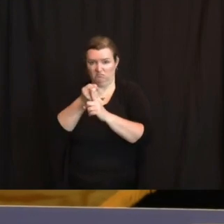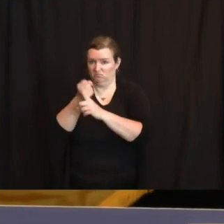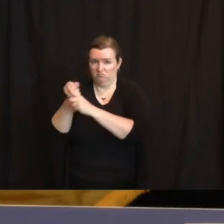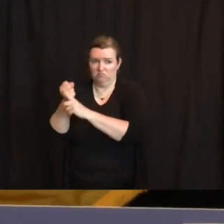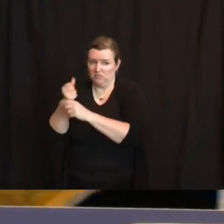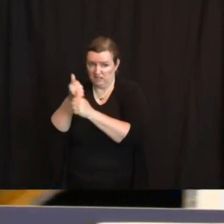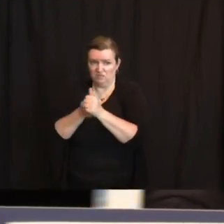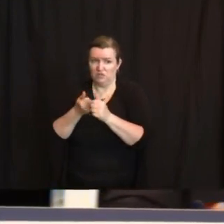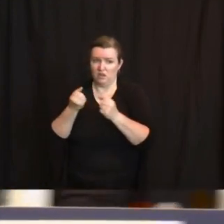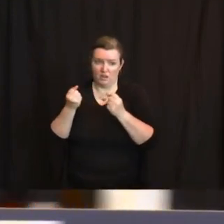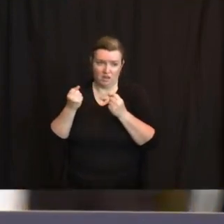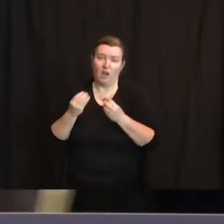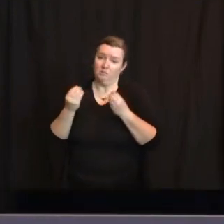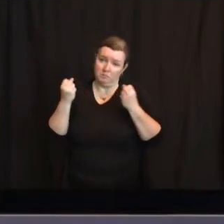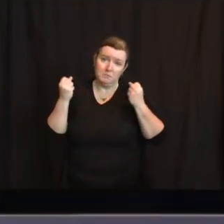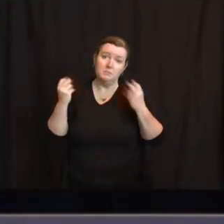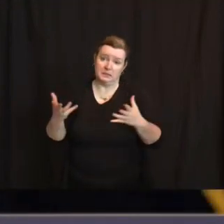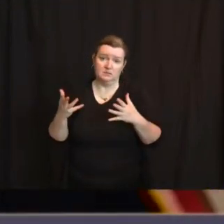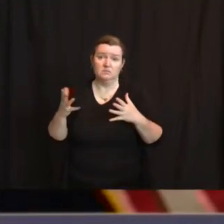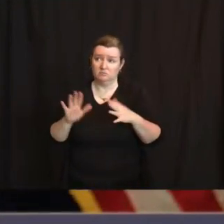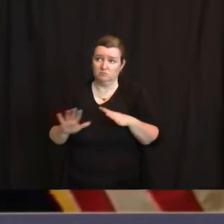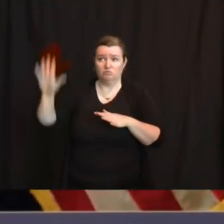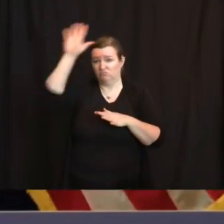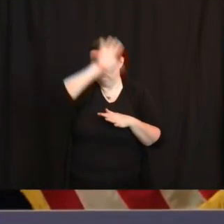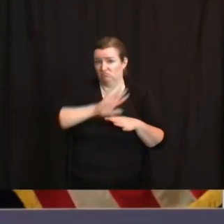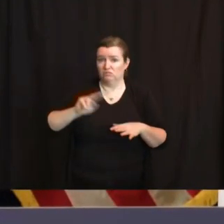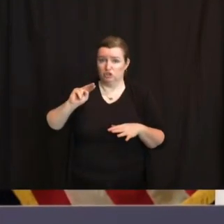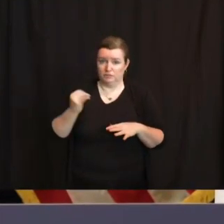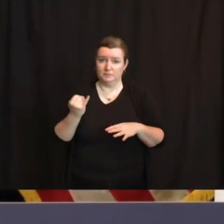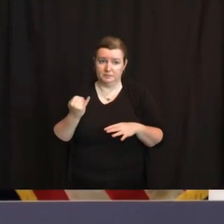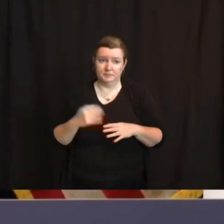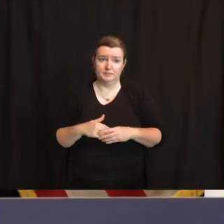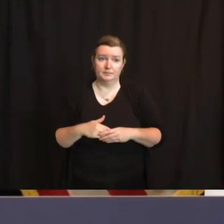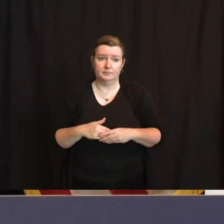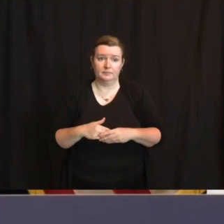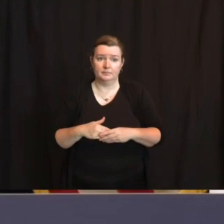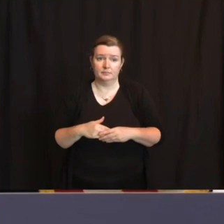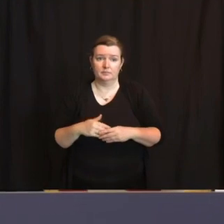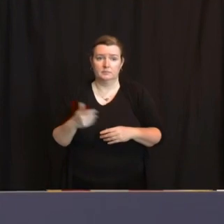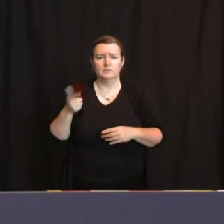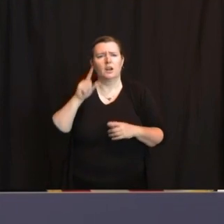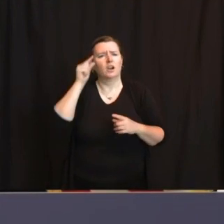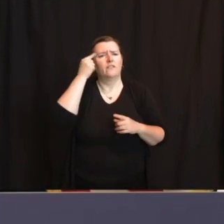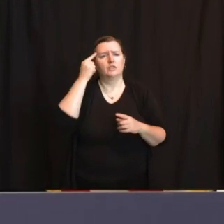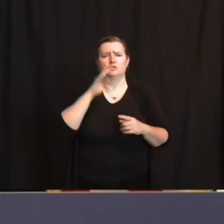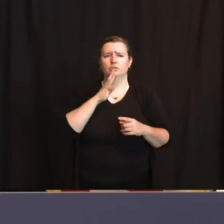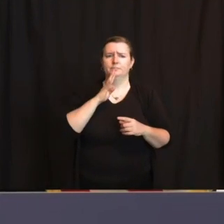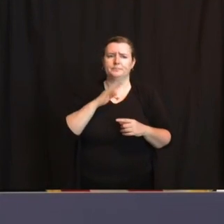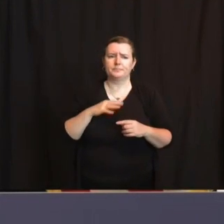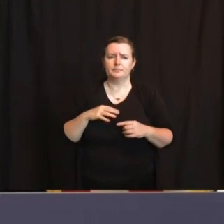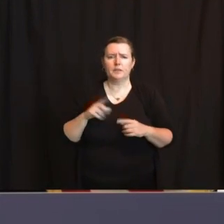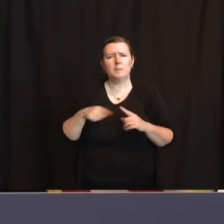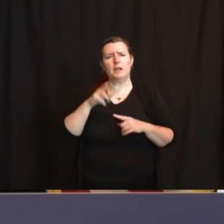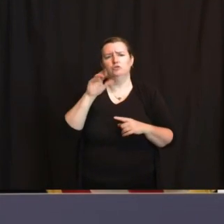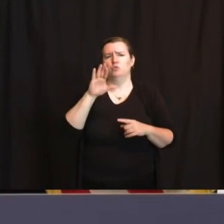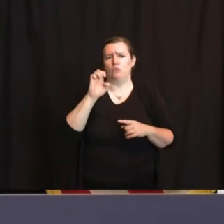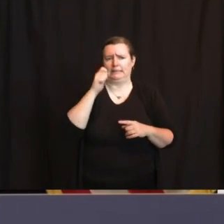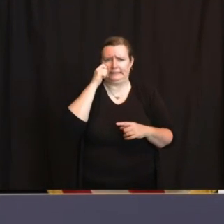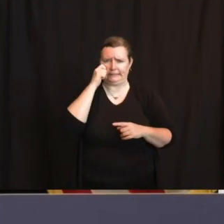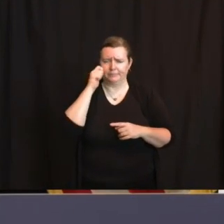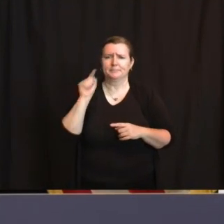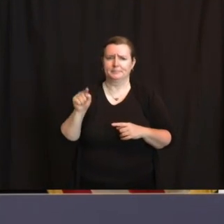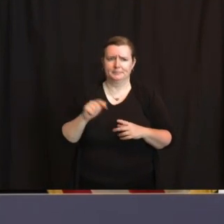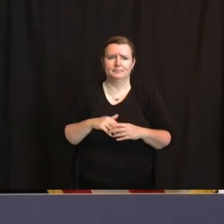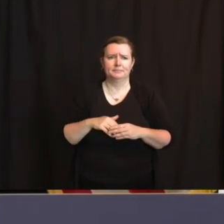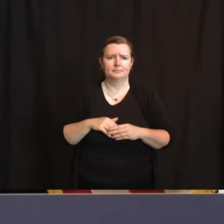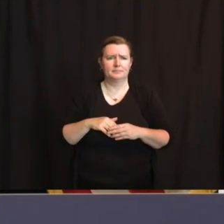earlier, Judy, on race and ethnicity as you go through it. You're convening a call tomorrow, I believe, that I'm going to be on for at